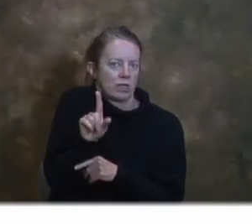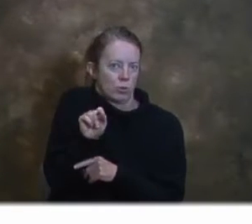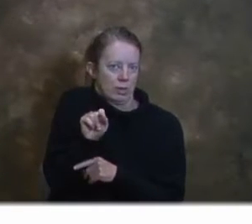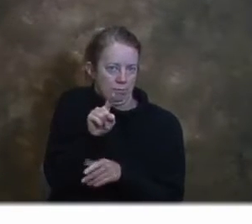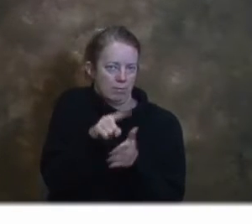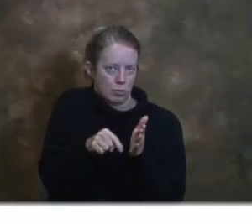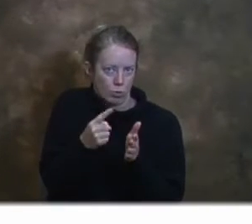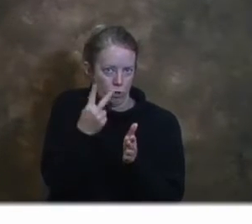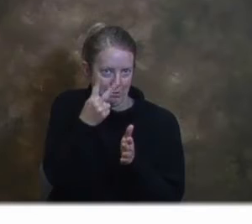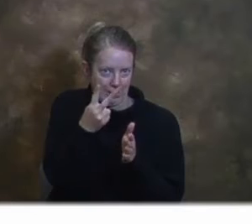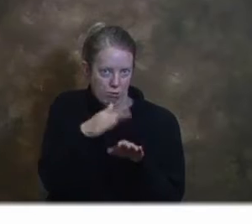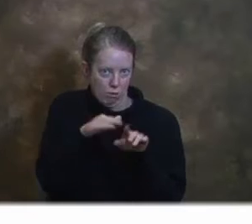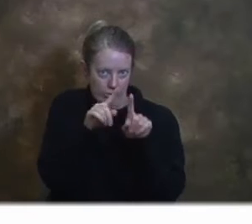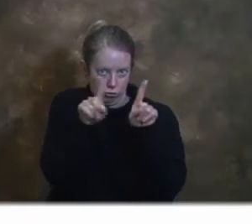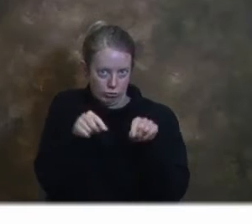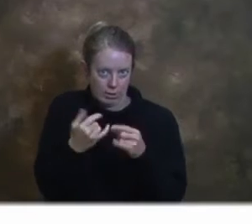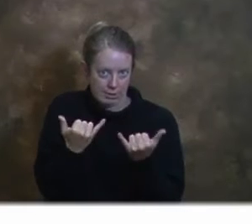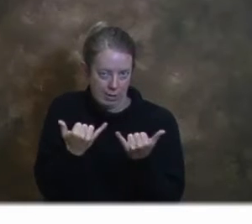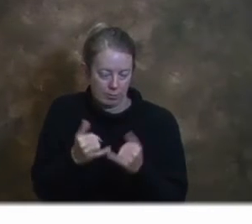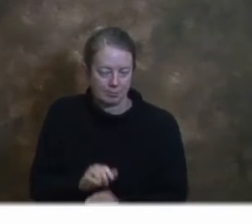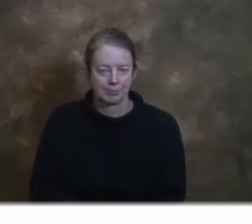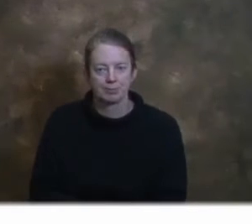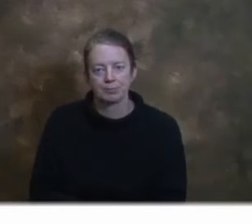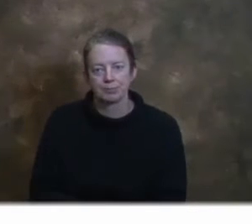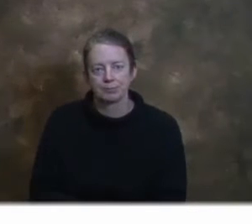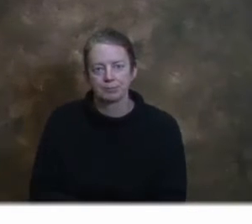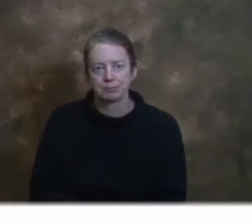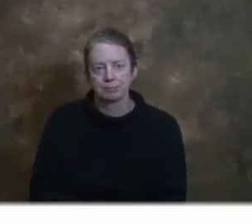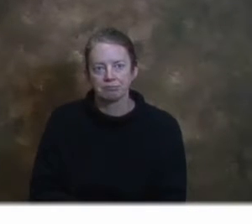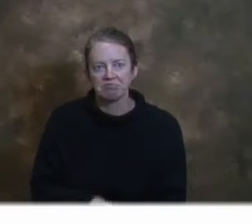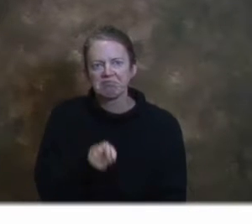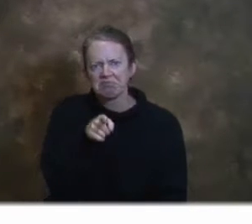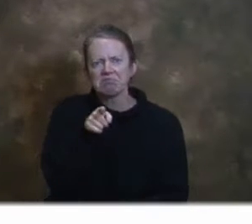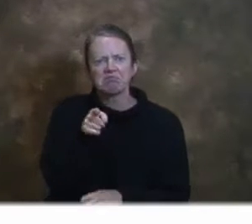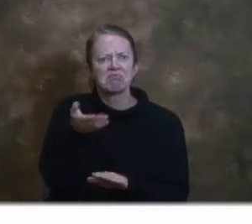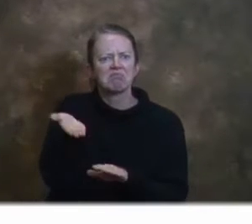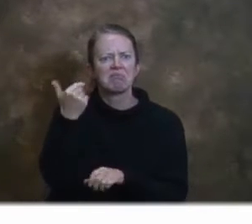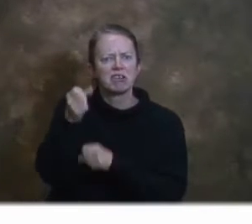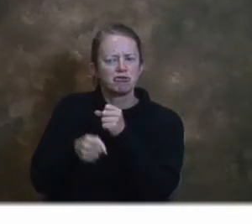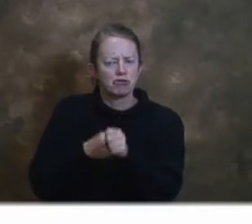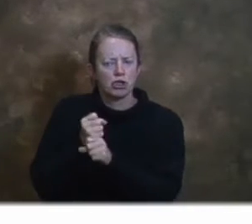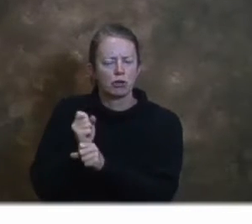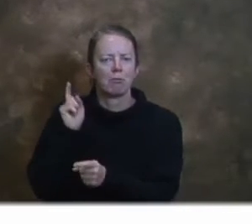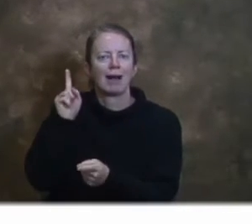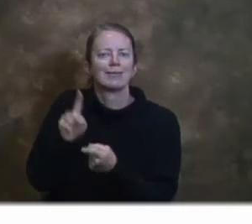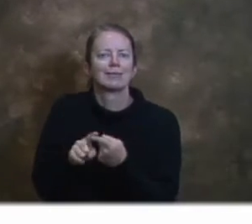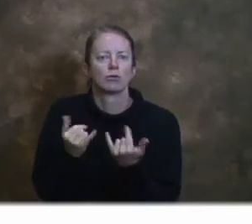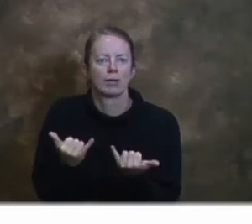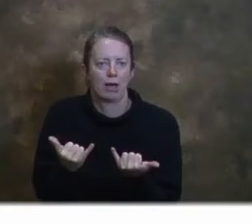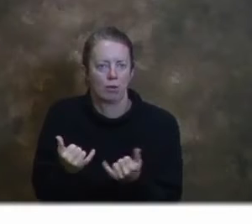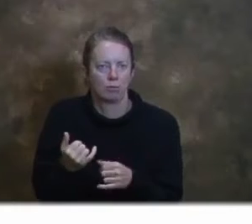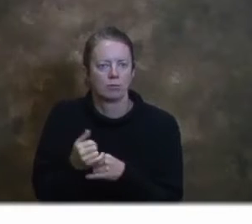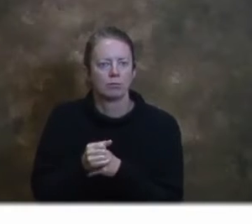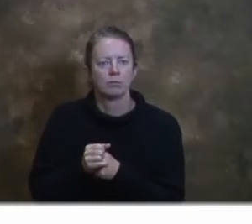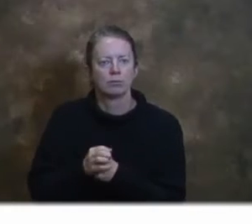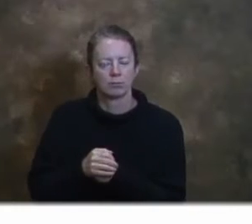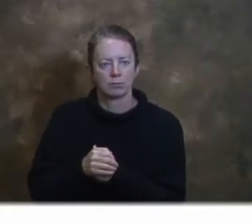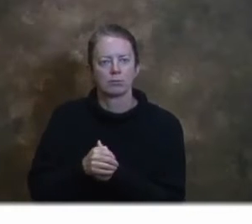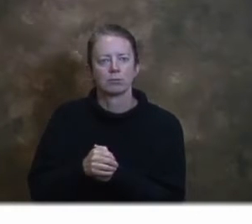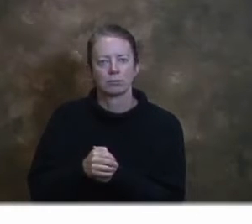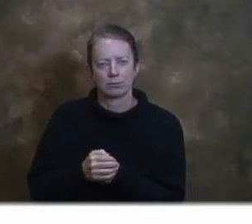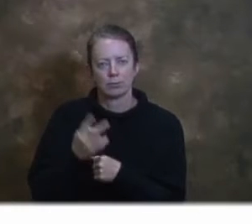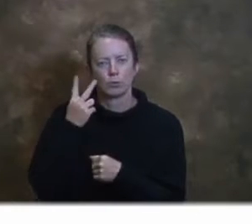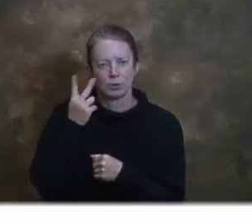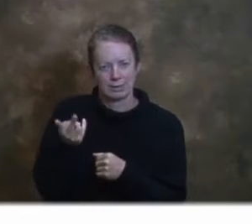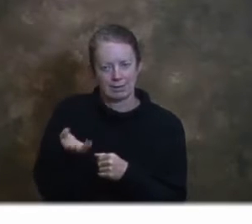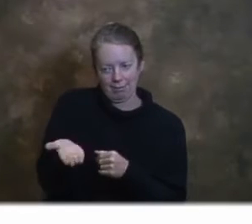now, and what that's about the surge from last year until now, you can see the stark difference between the